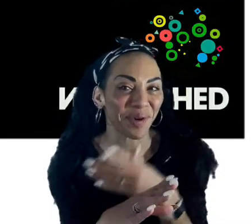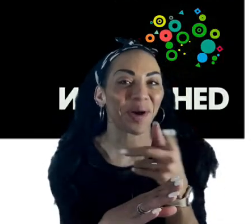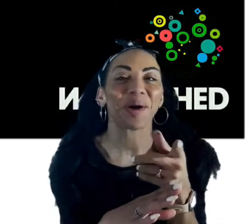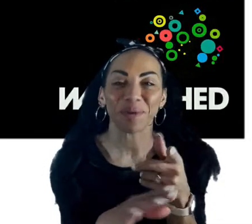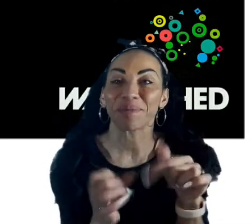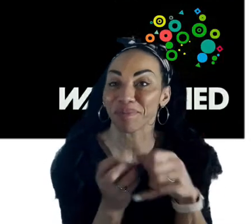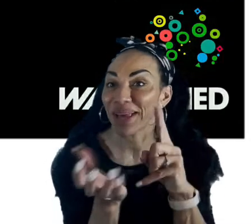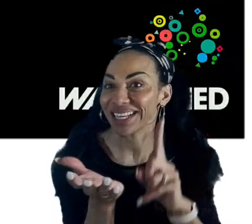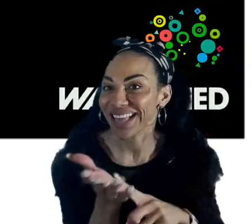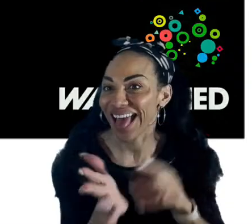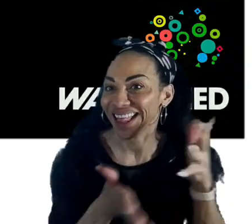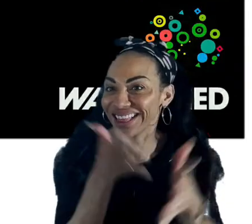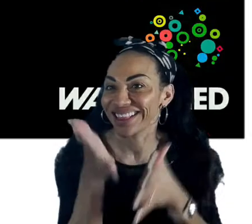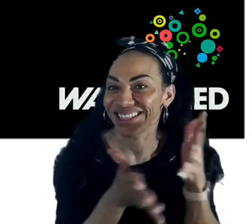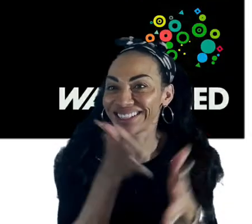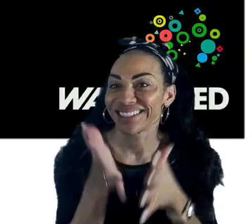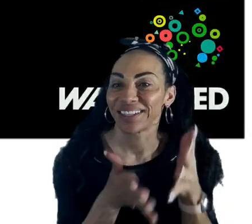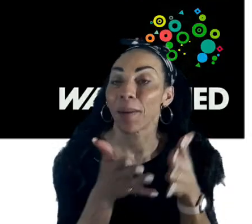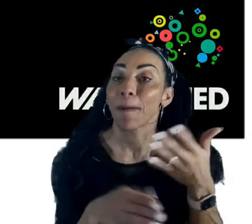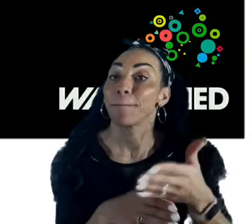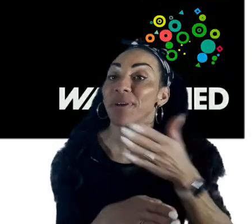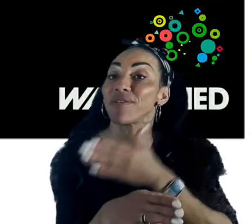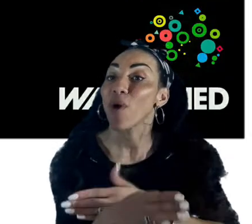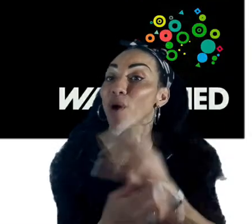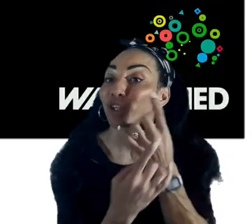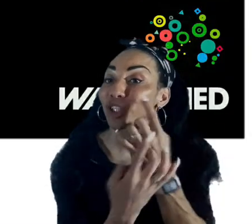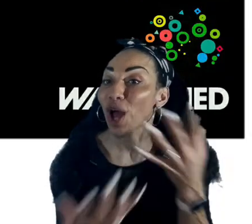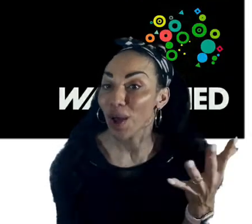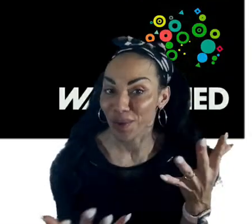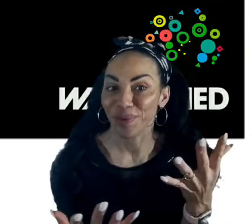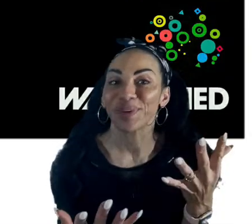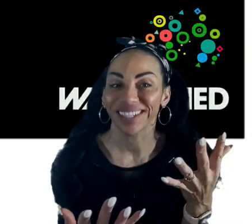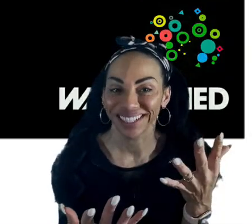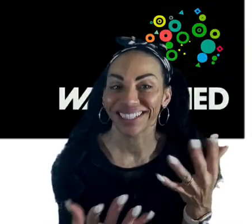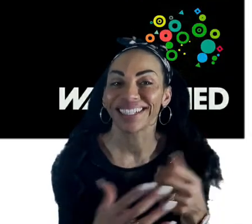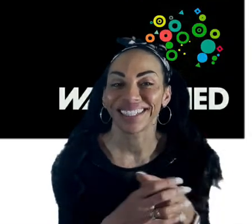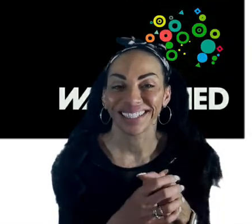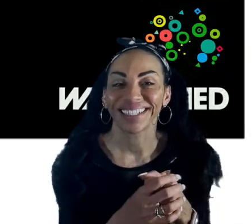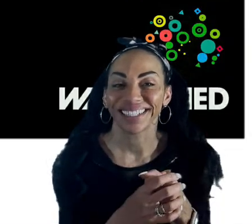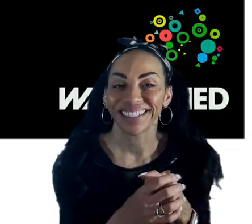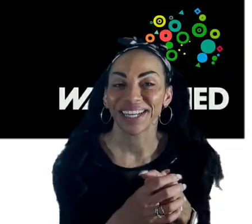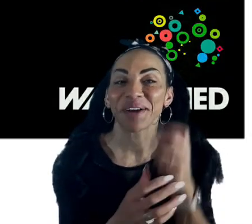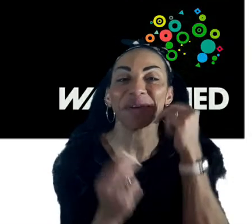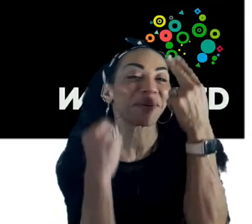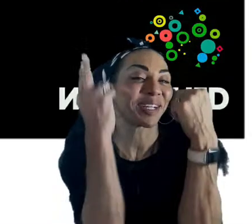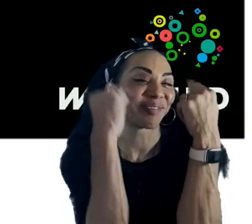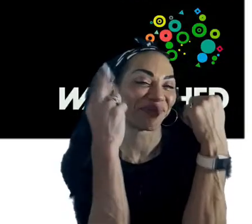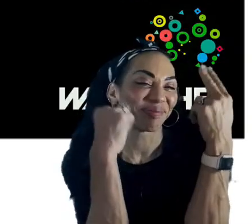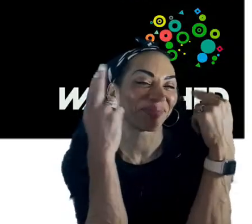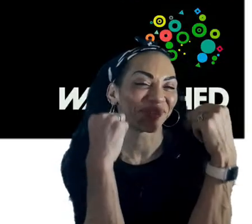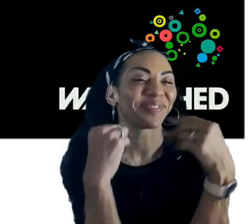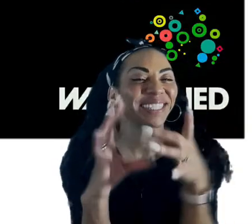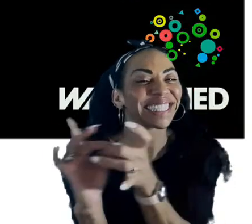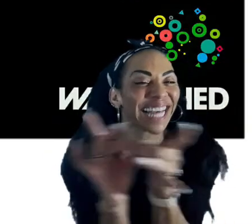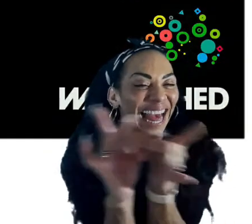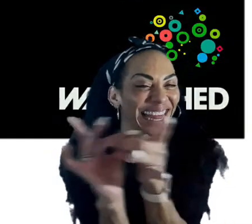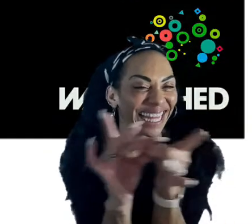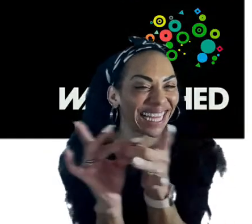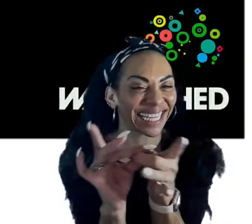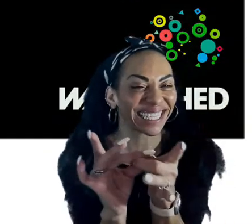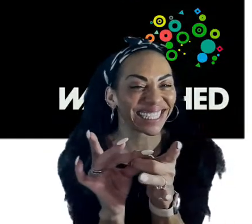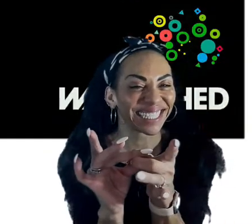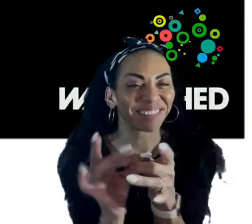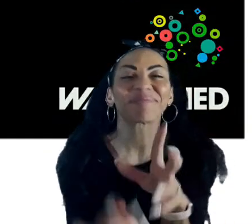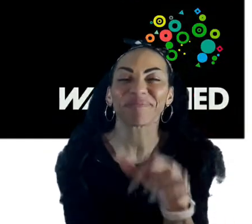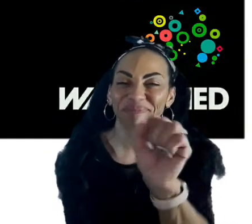BSL, and often before a show we would be putting on our makeup together. So I'm missing